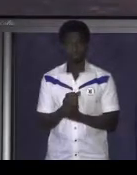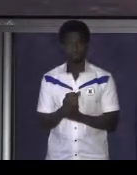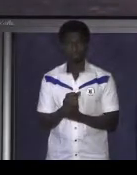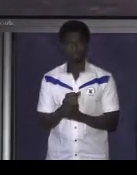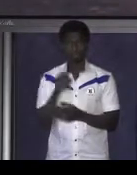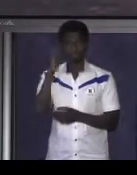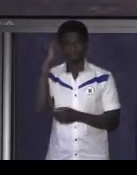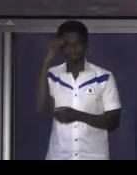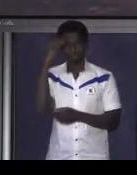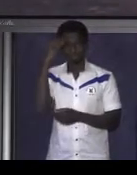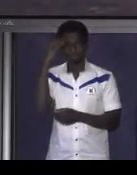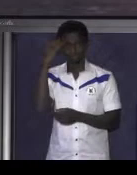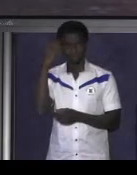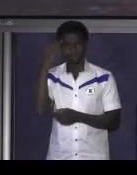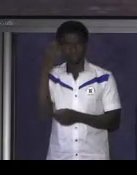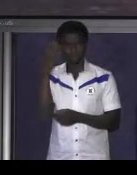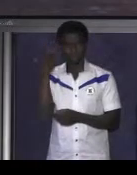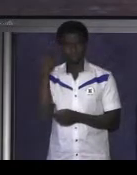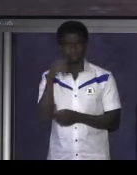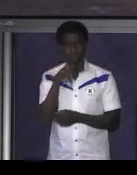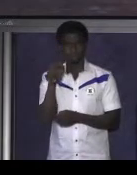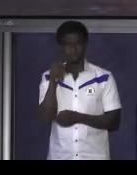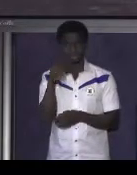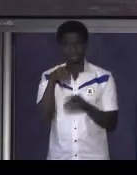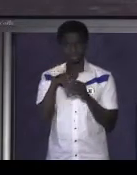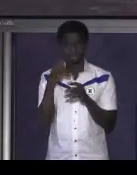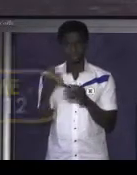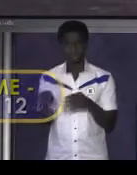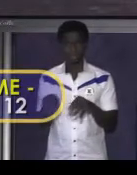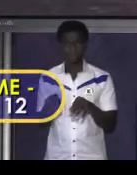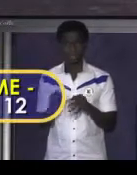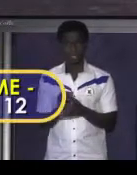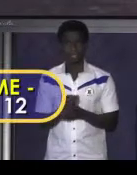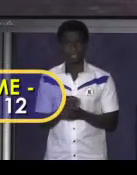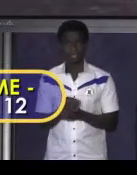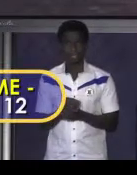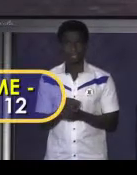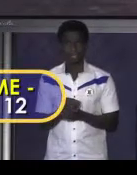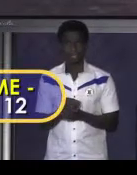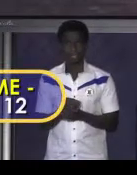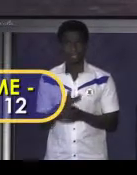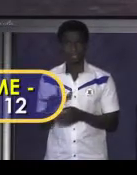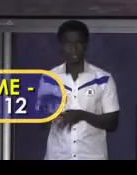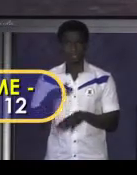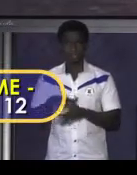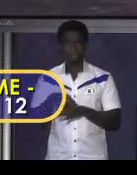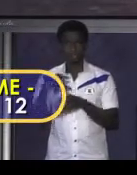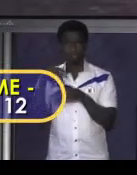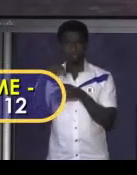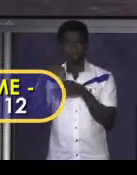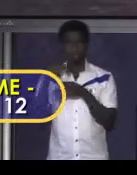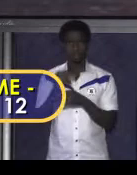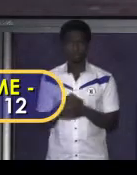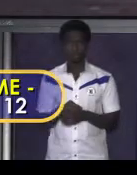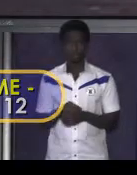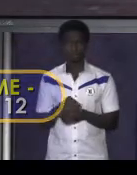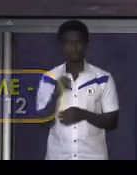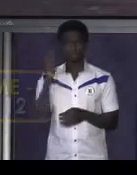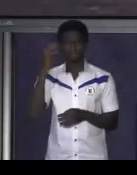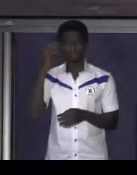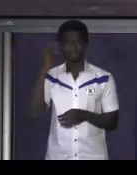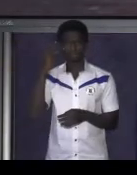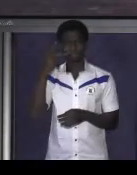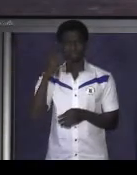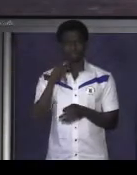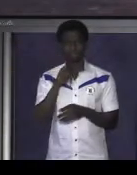He saw Dash in the market. He saw Dash in the market, still on pronouns. He saw